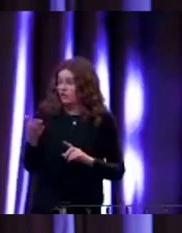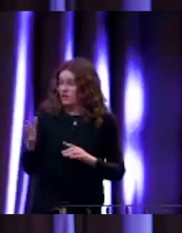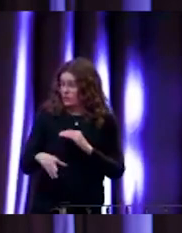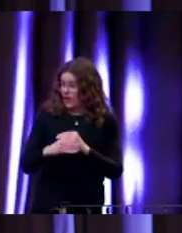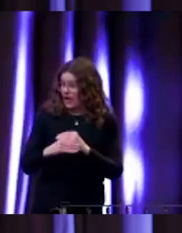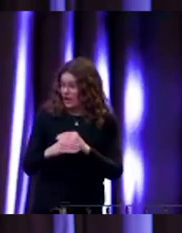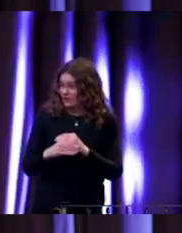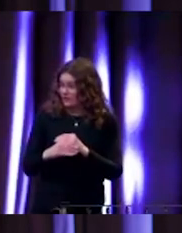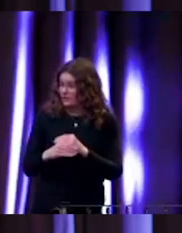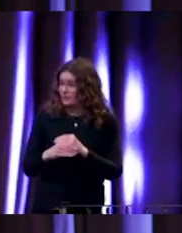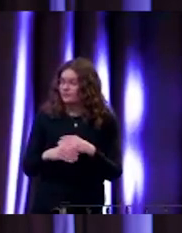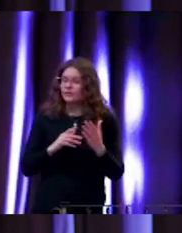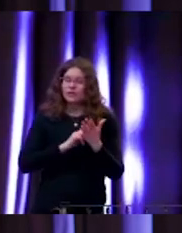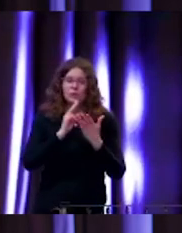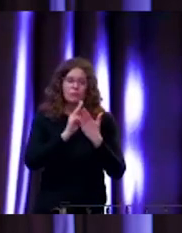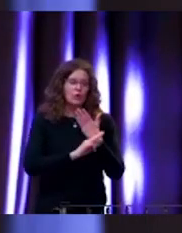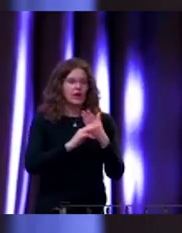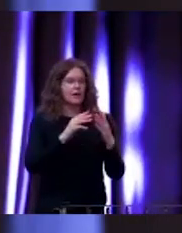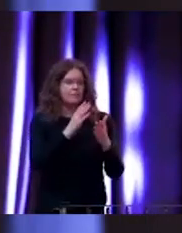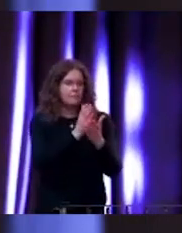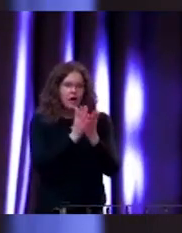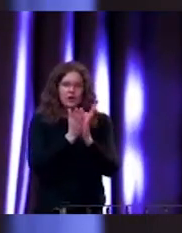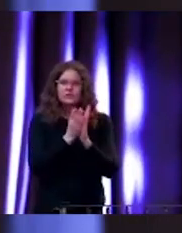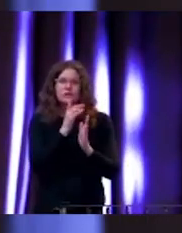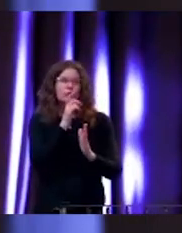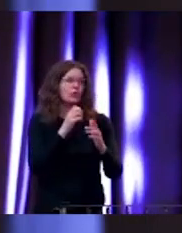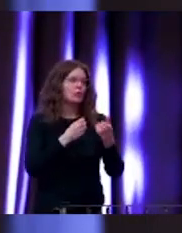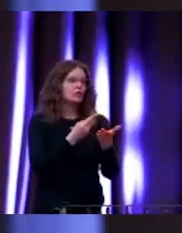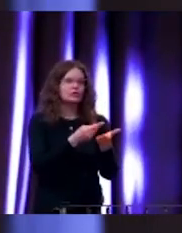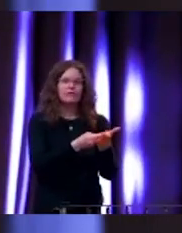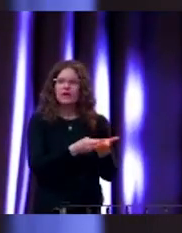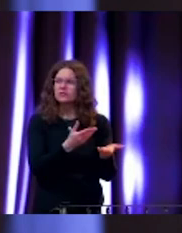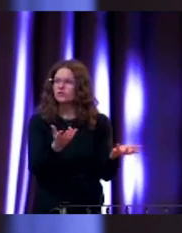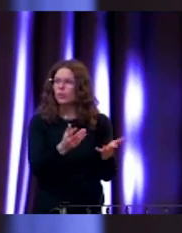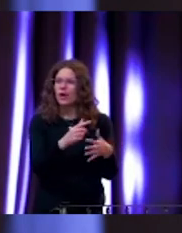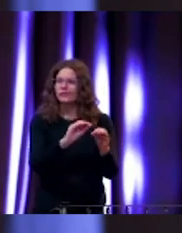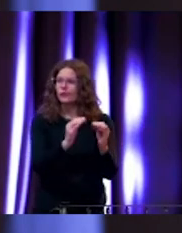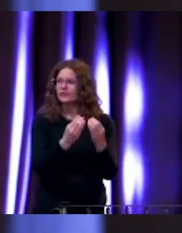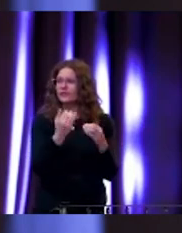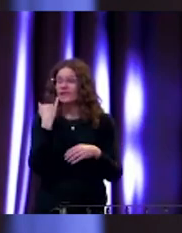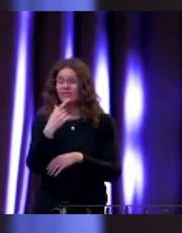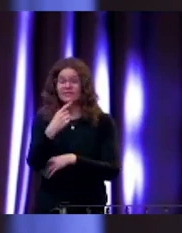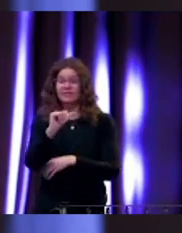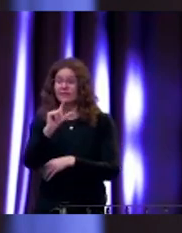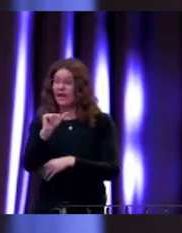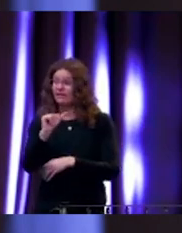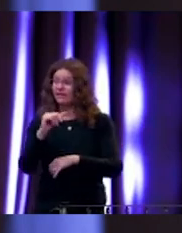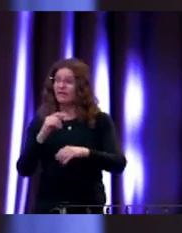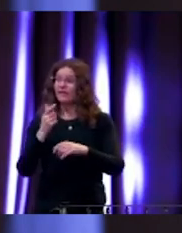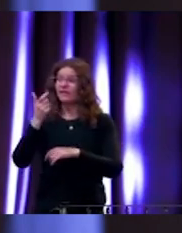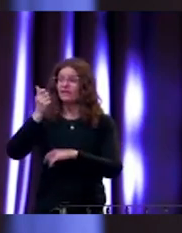just the programmatic pieces and like who funds what, if it's like gala fundraiser season, all of the